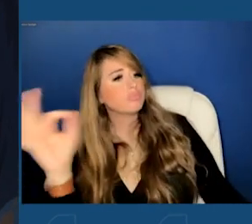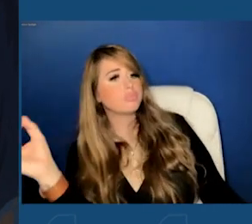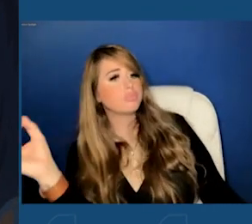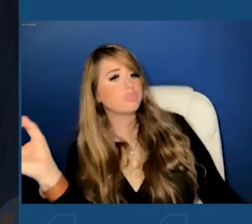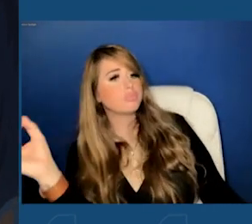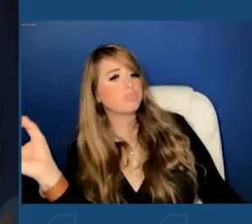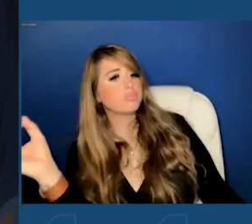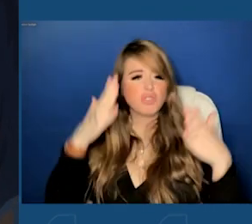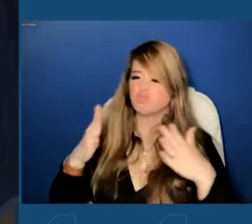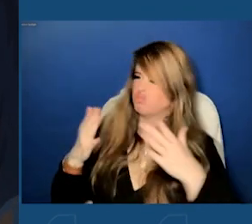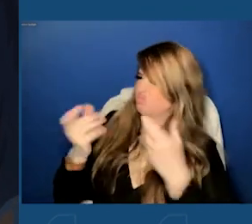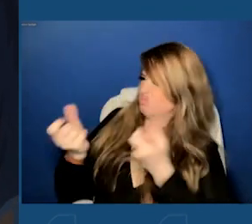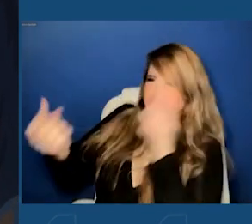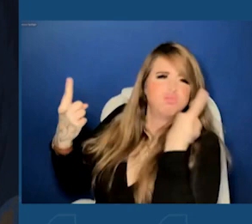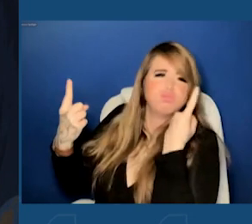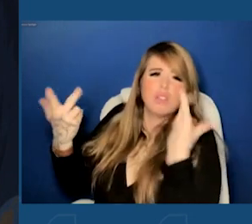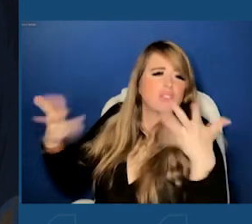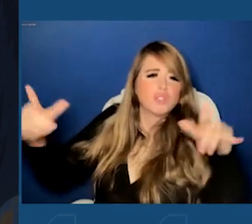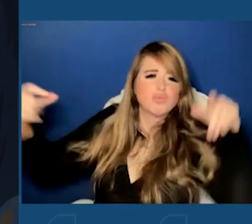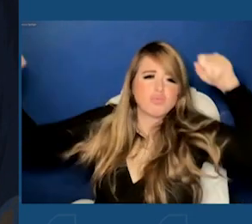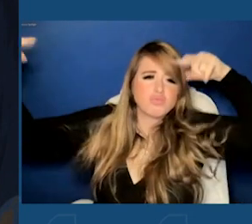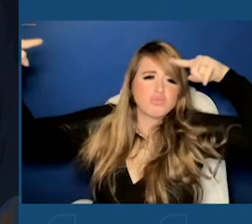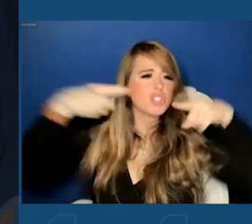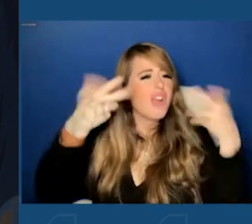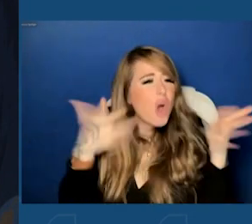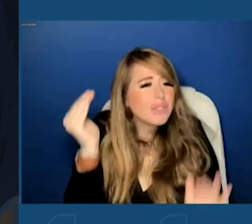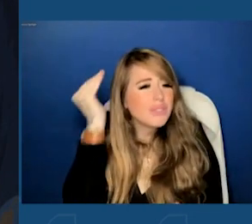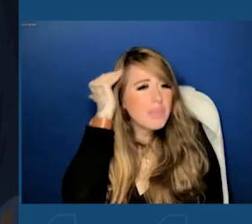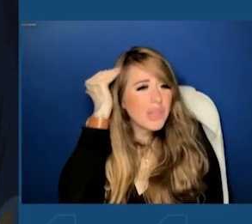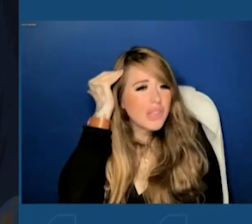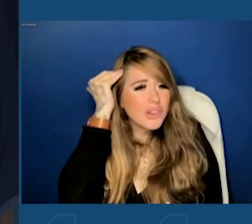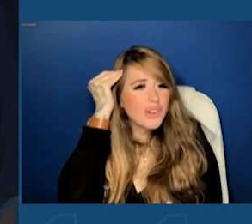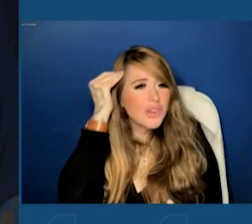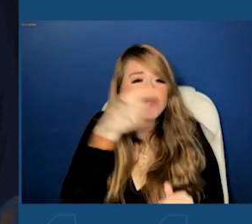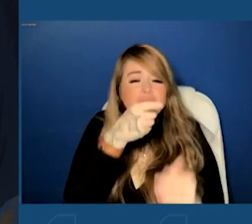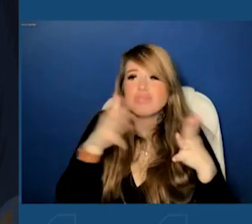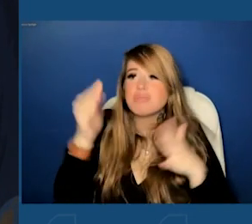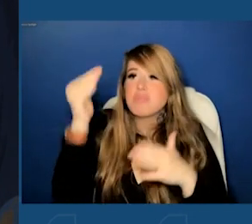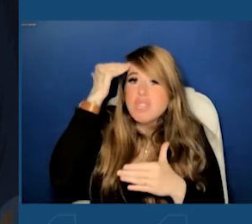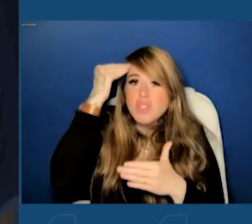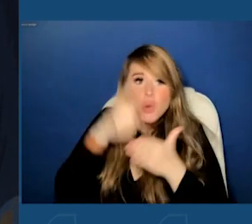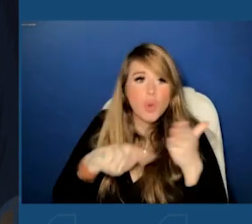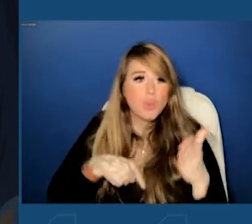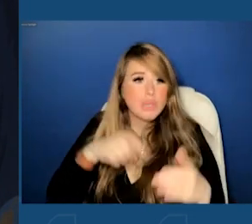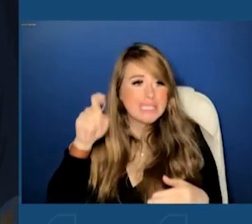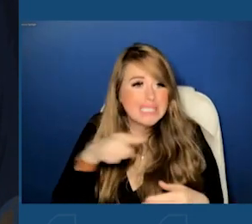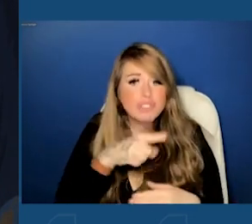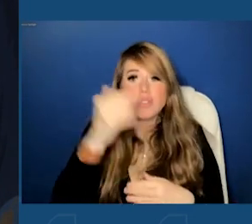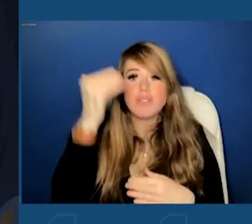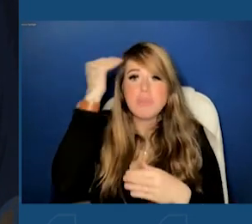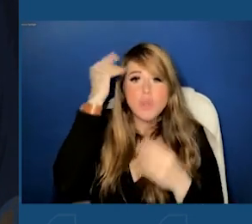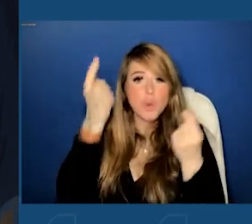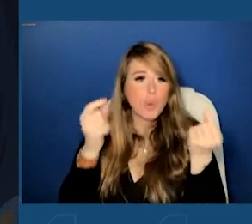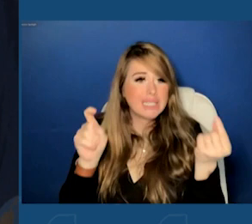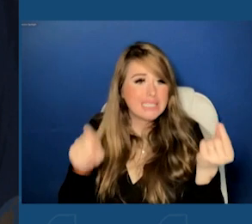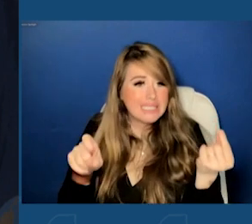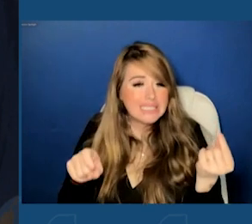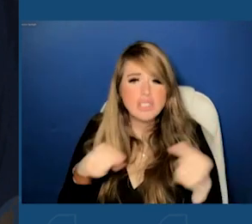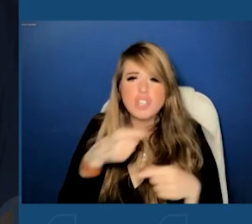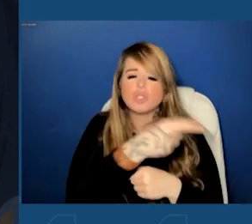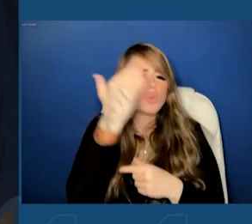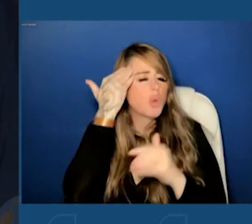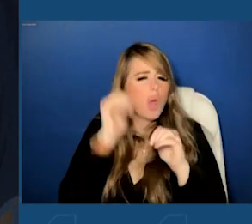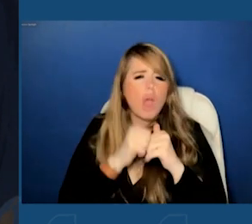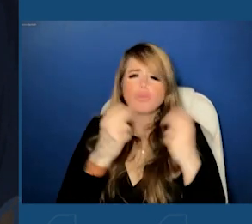sentences because she's so familiar with what we are. She's familiar with what we need. She's familiar with what is necessary to jumpstart